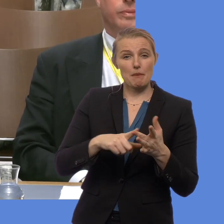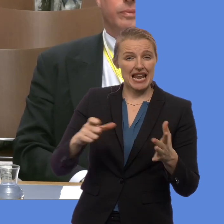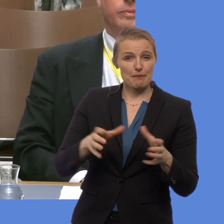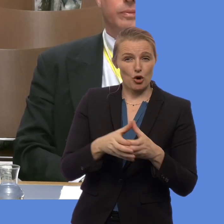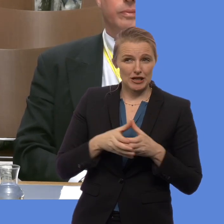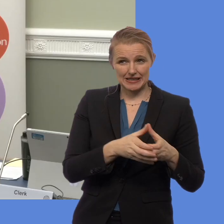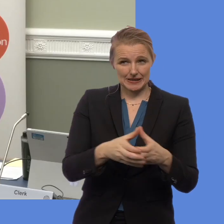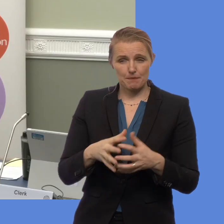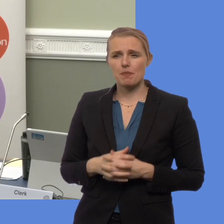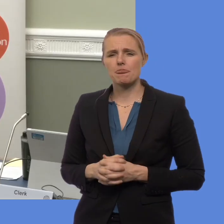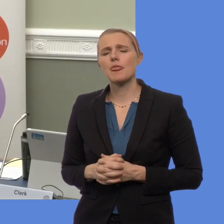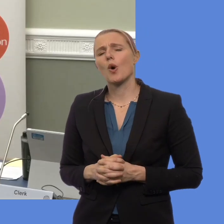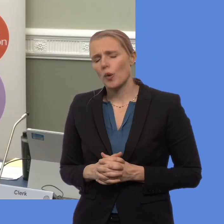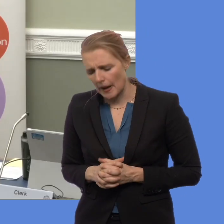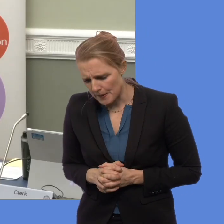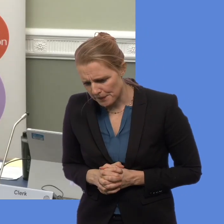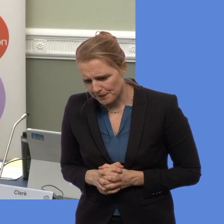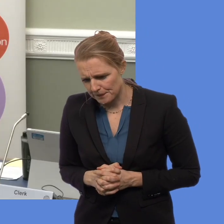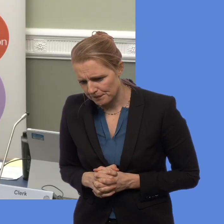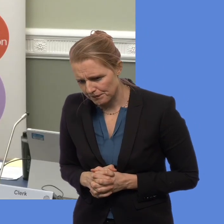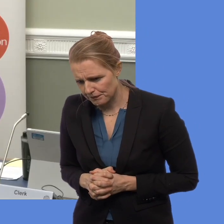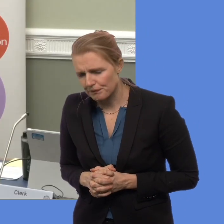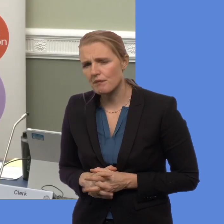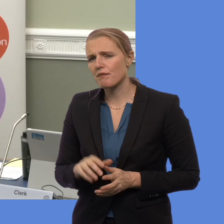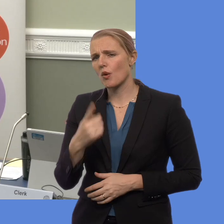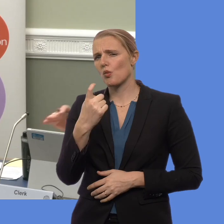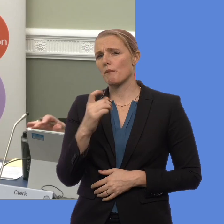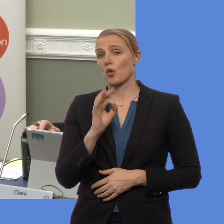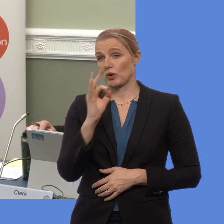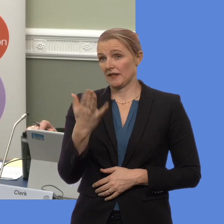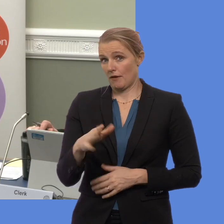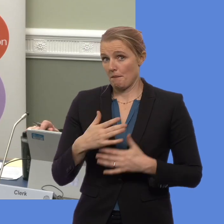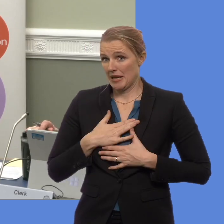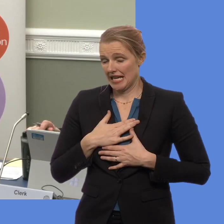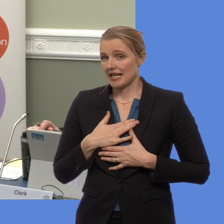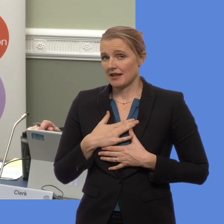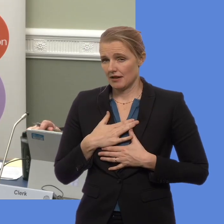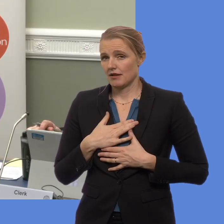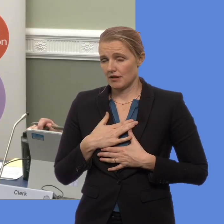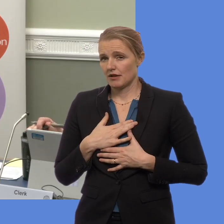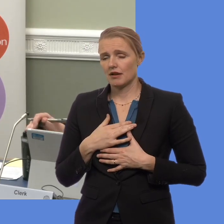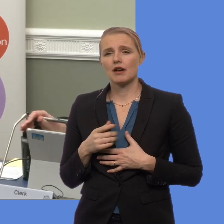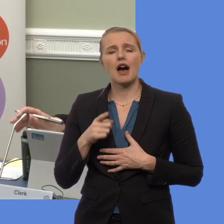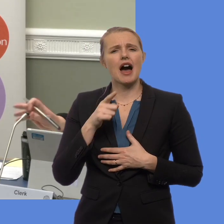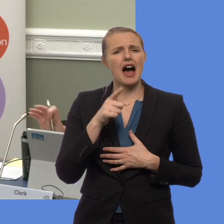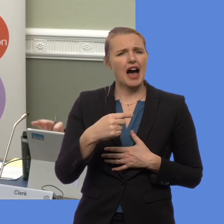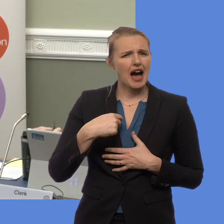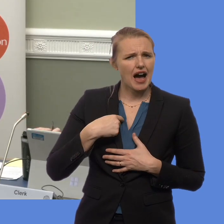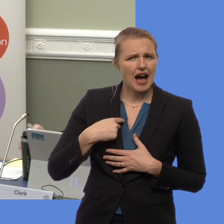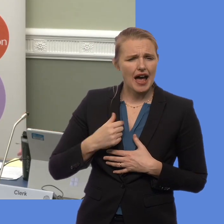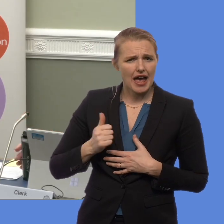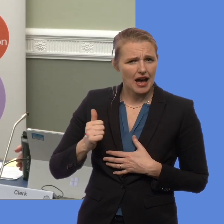then is around, and you've sort of brought us on to that, I think, nicely in a way, in the sense that I presume,